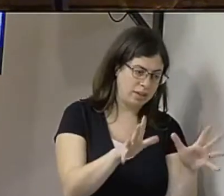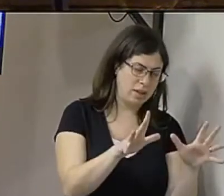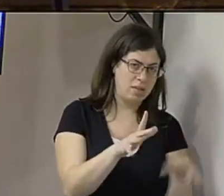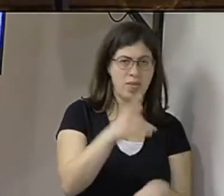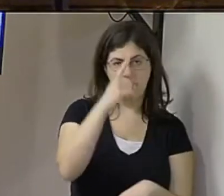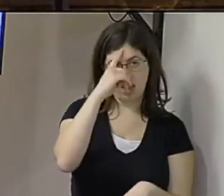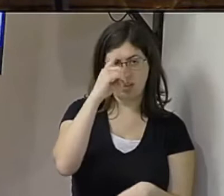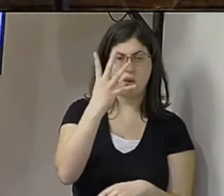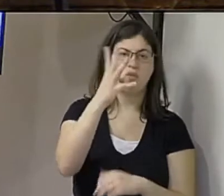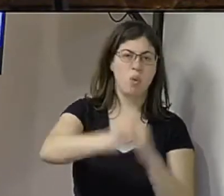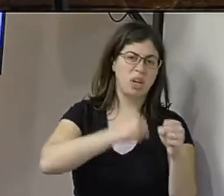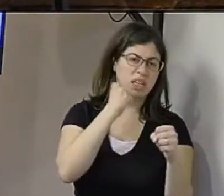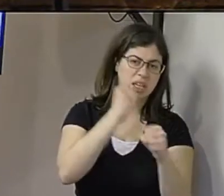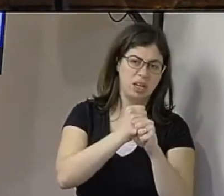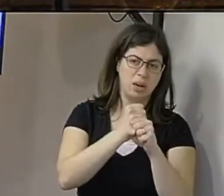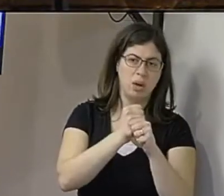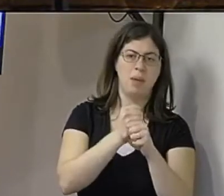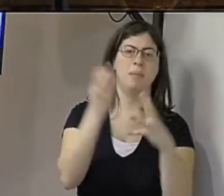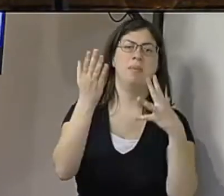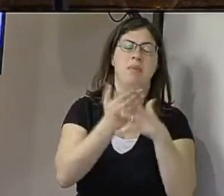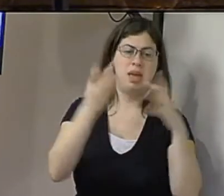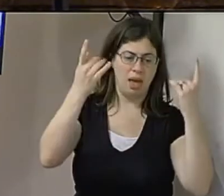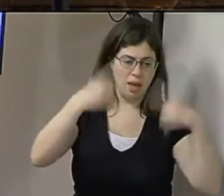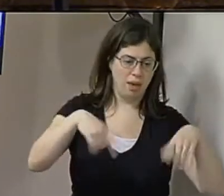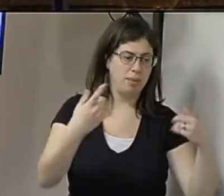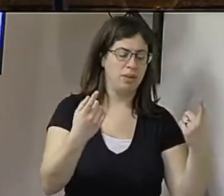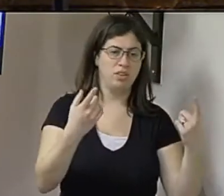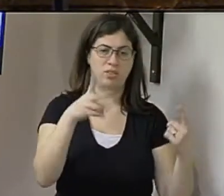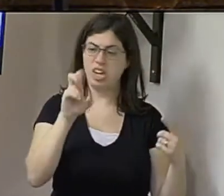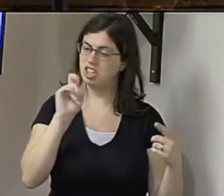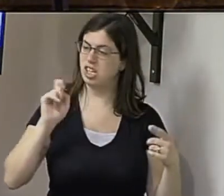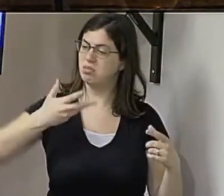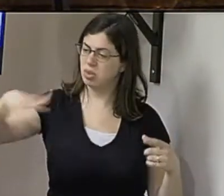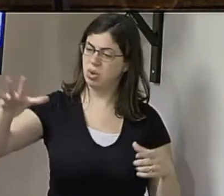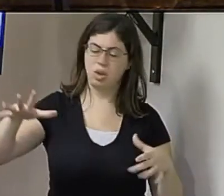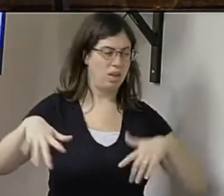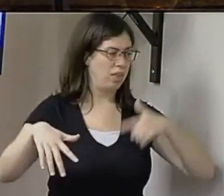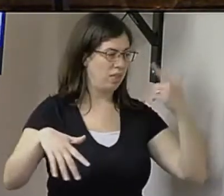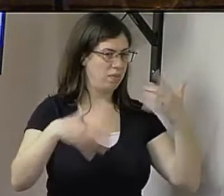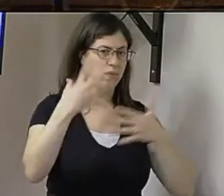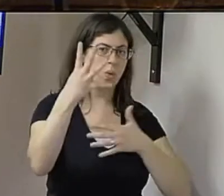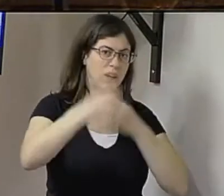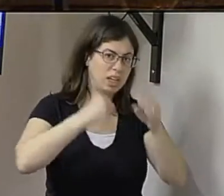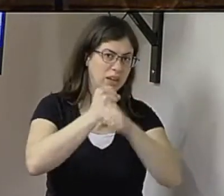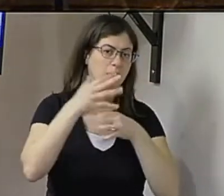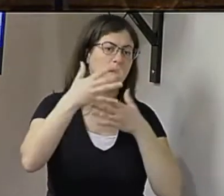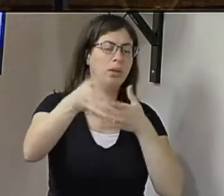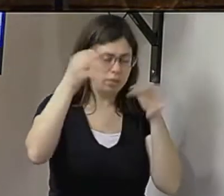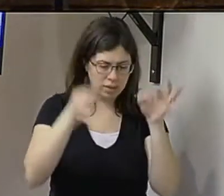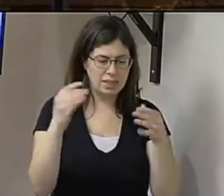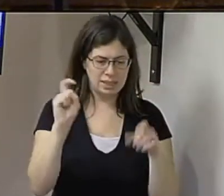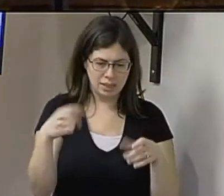a four-year gap here in between when he banishes Vashti and when he decides that he needs a new queen. What does he do in